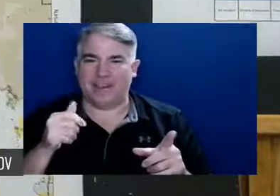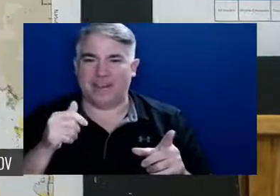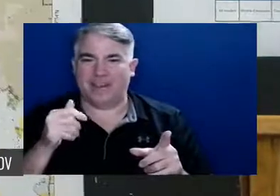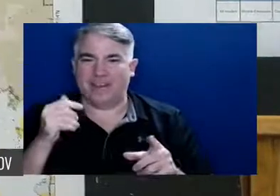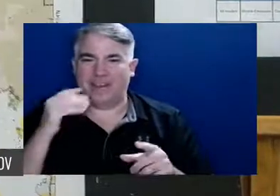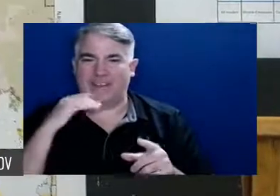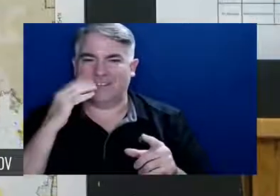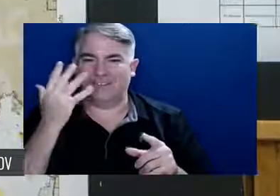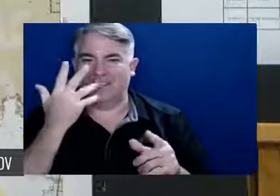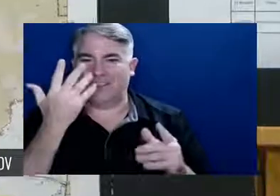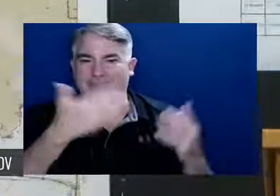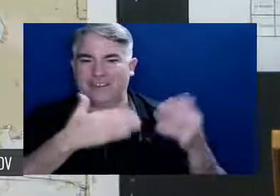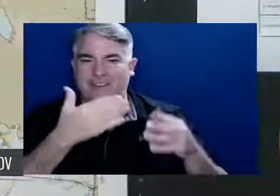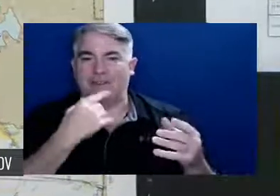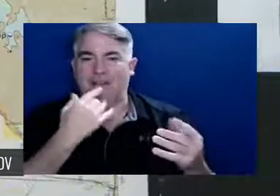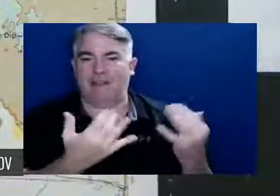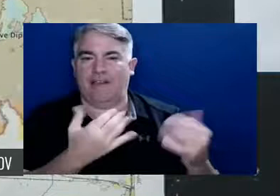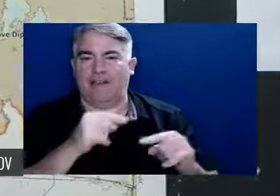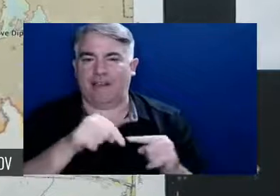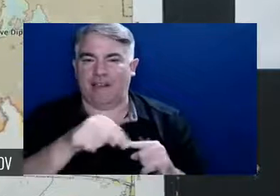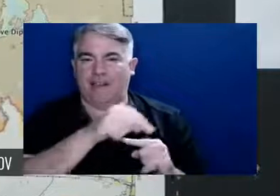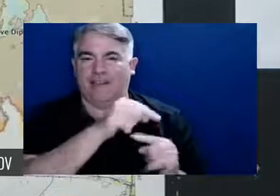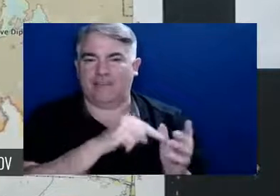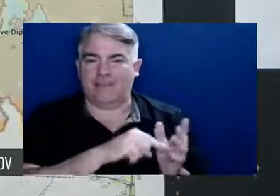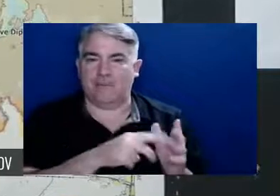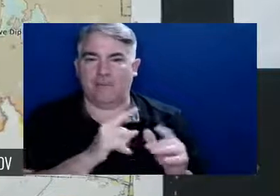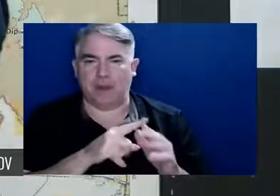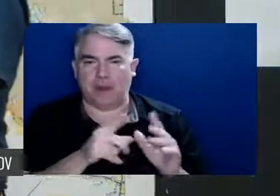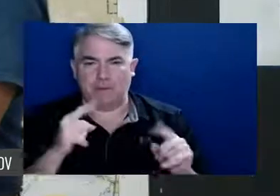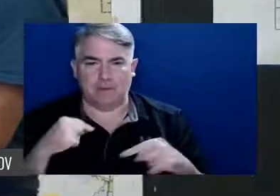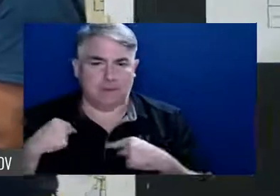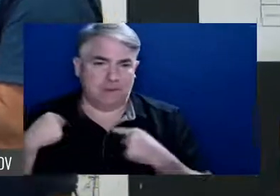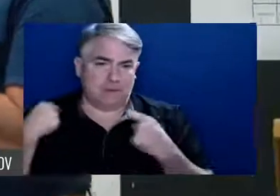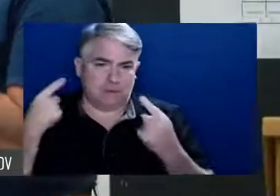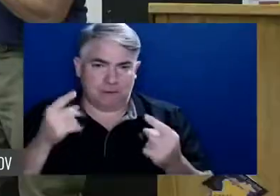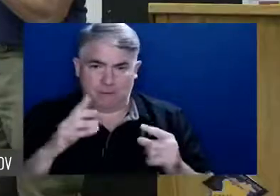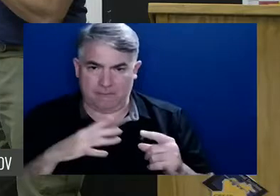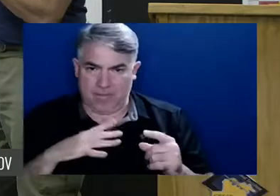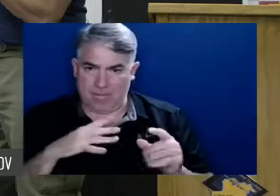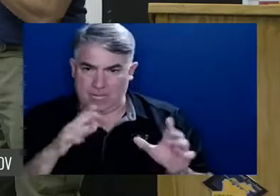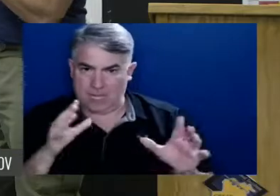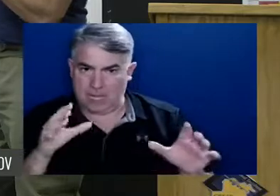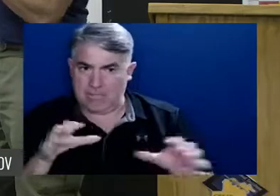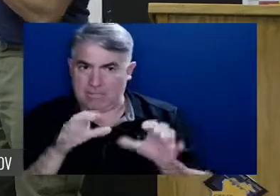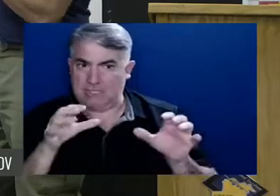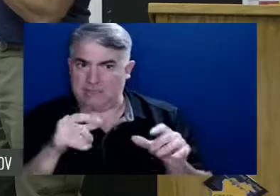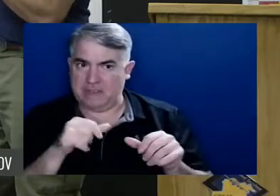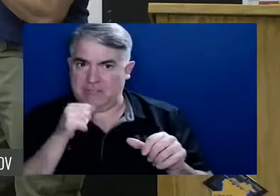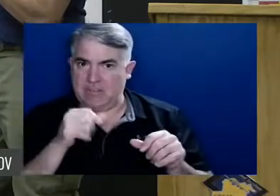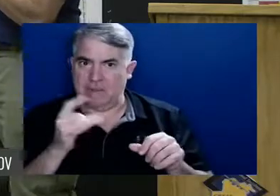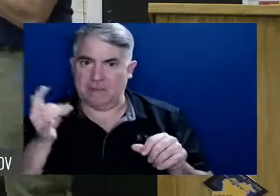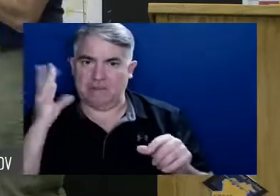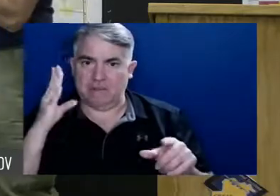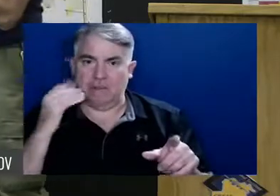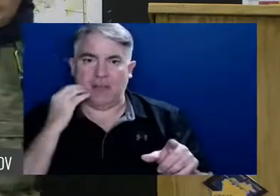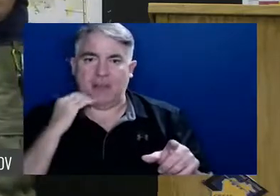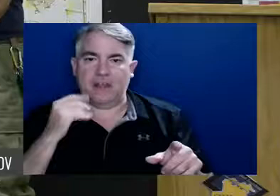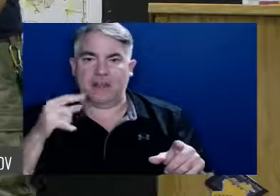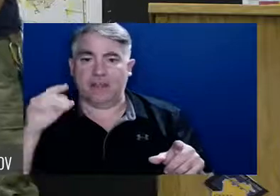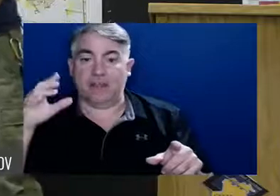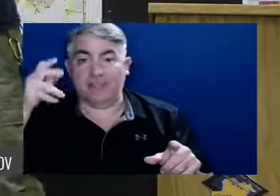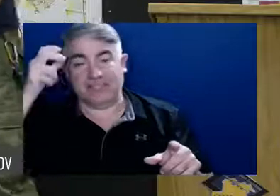see a great deal of activity. We'll still see some of the fire up in the Devil's Punch Bowl there creeping around in that heavier timber